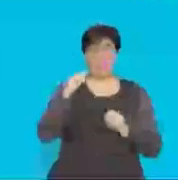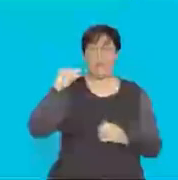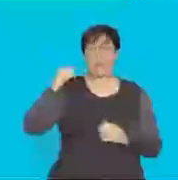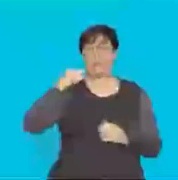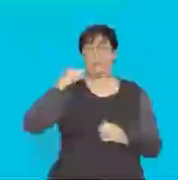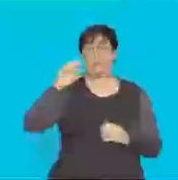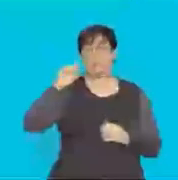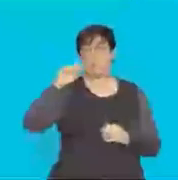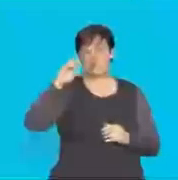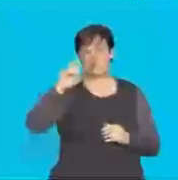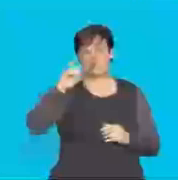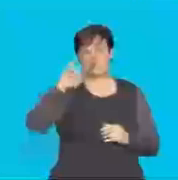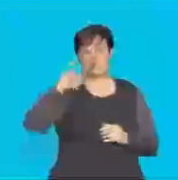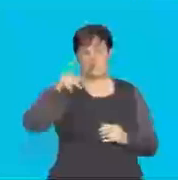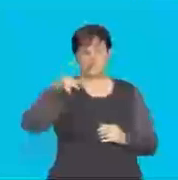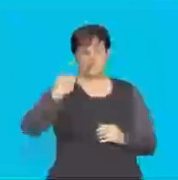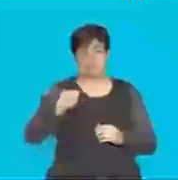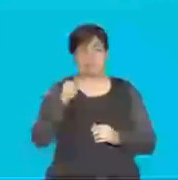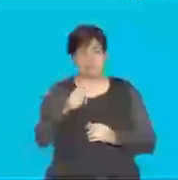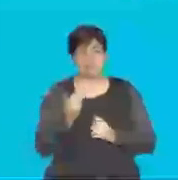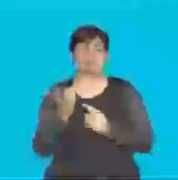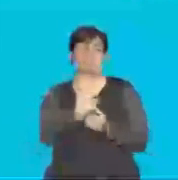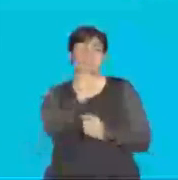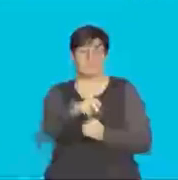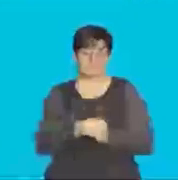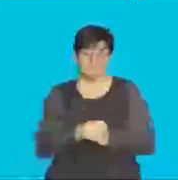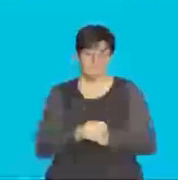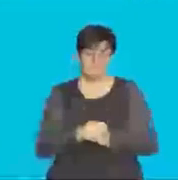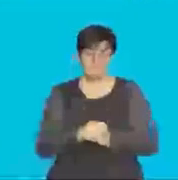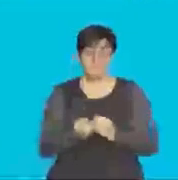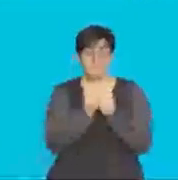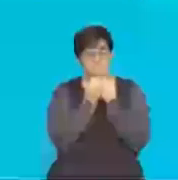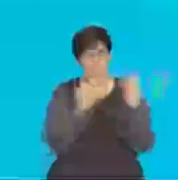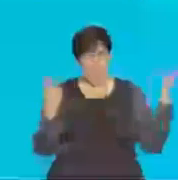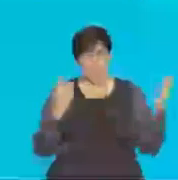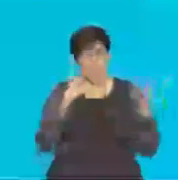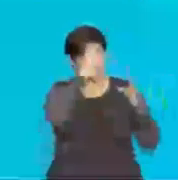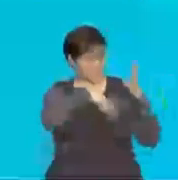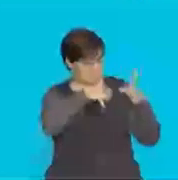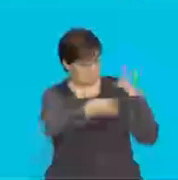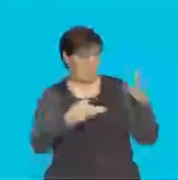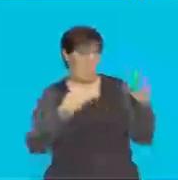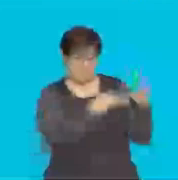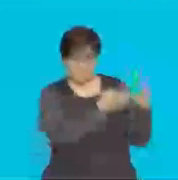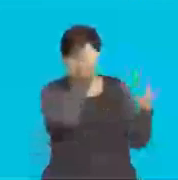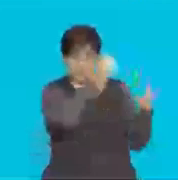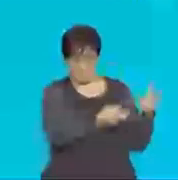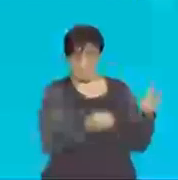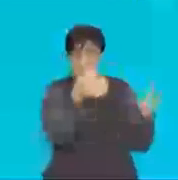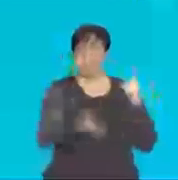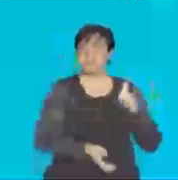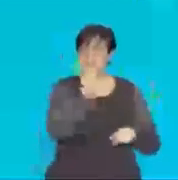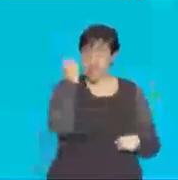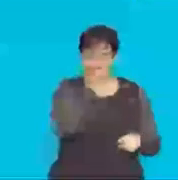the genotypes of the individuals. And so I often help my learners remember that there are many clues in a pedigree chart. We've got to